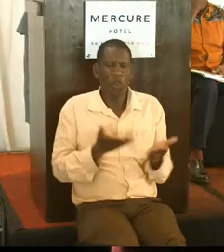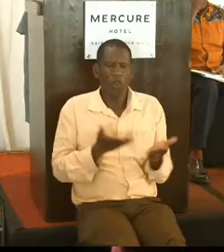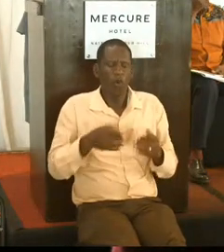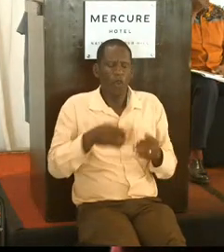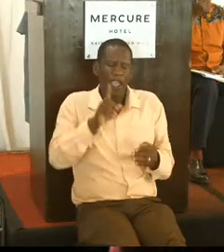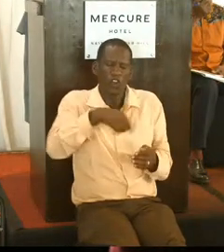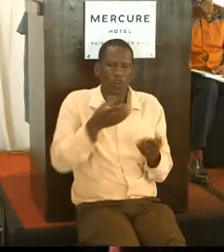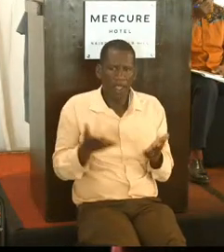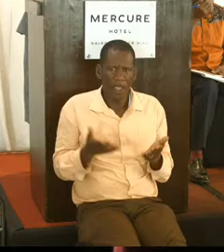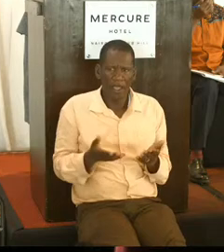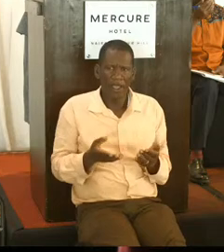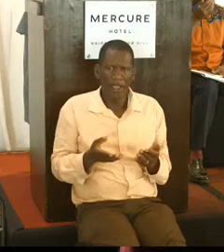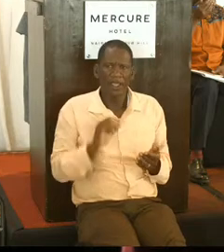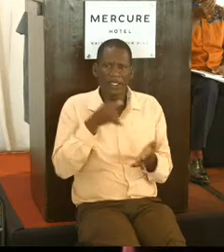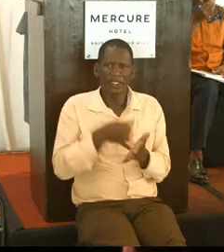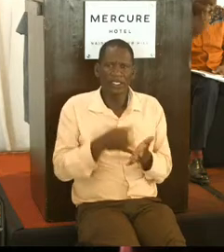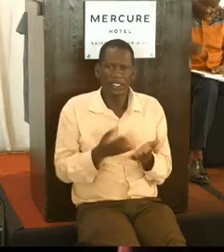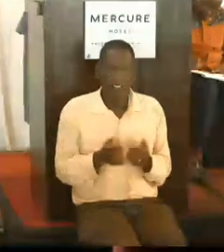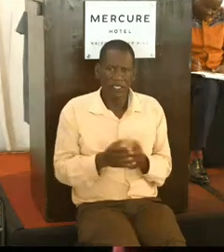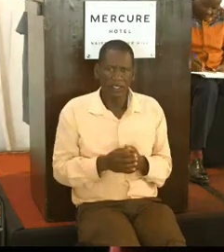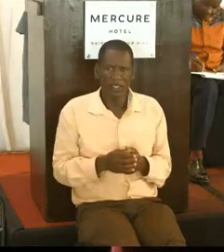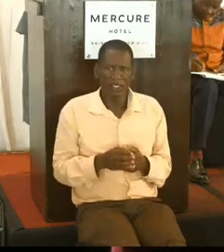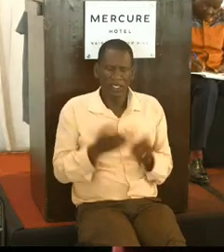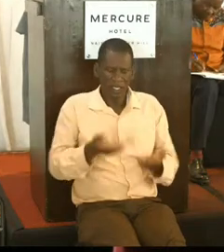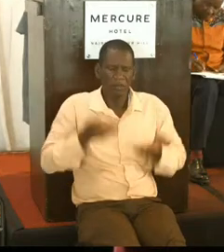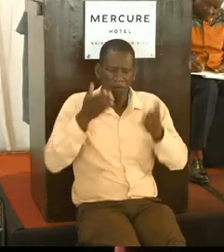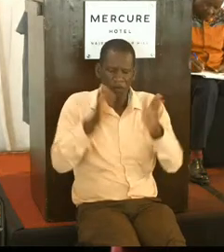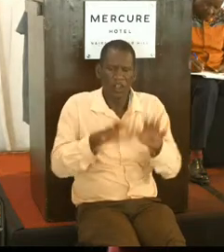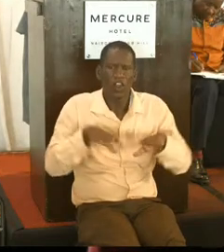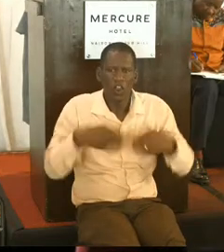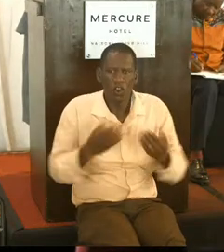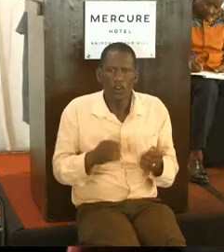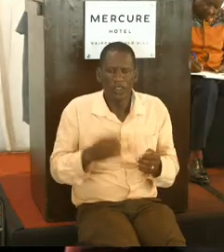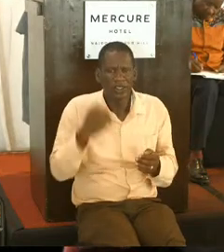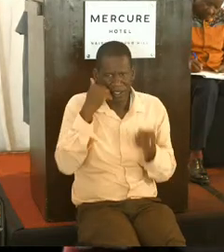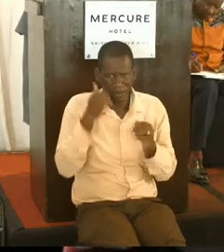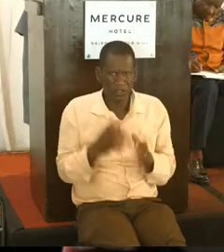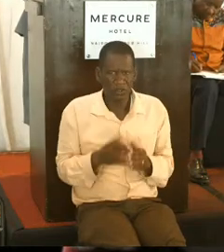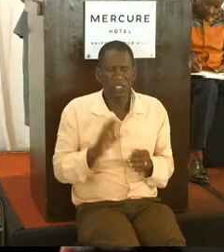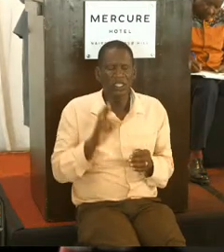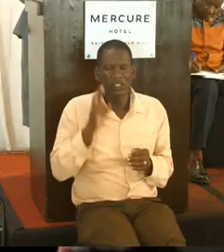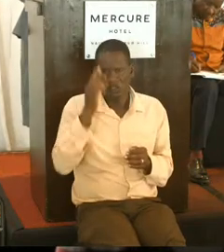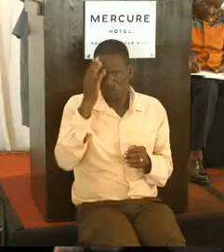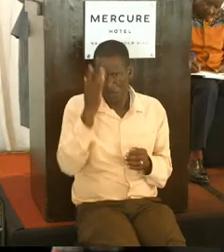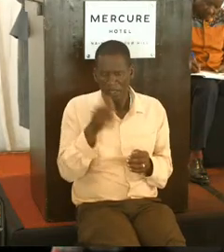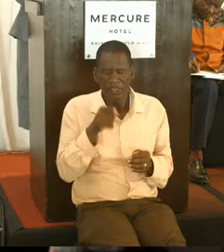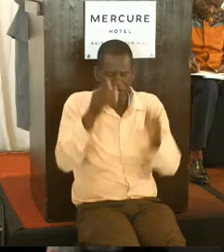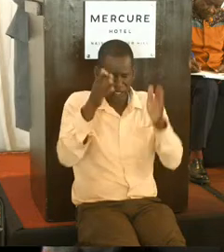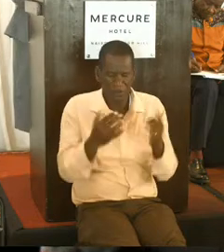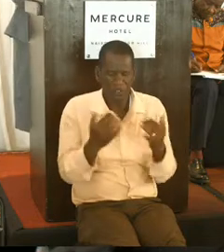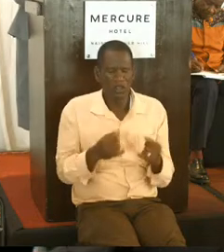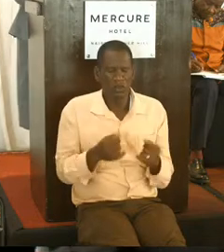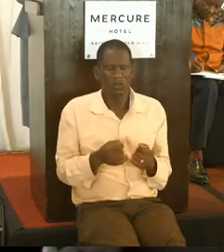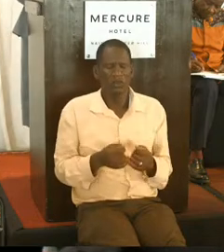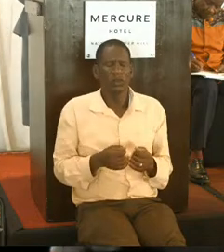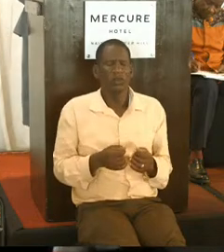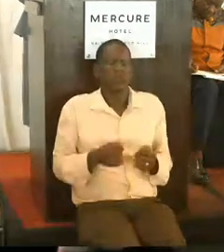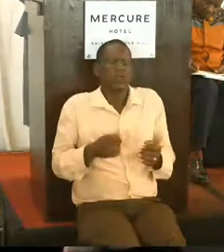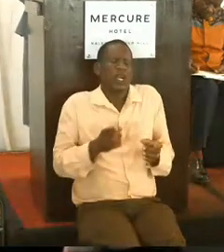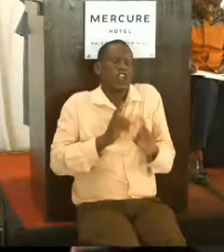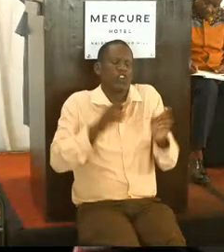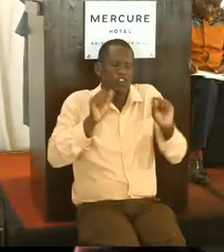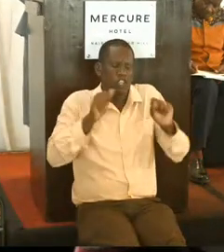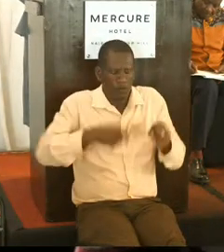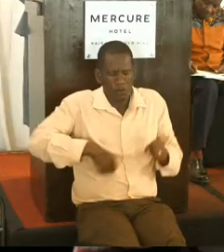is it the the provider or is it the patient because there is somebody who is now desperate and cannot